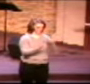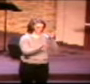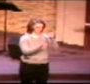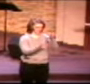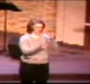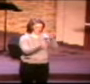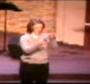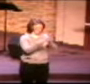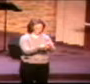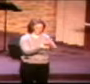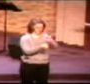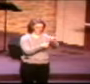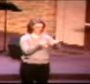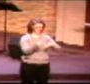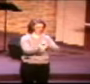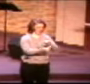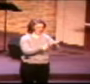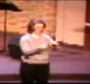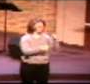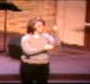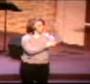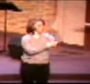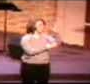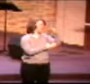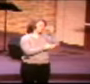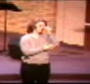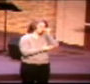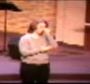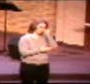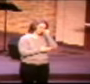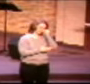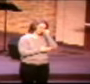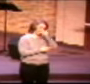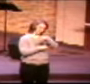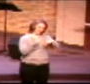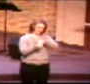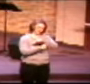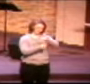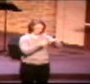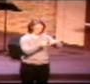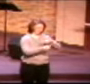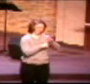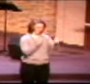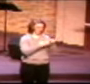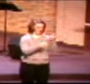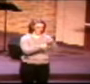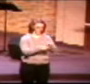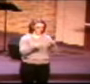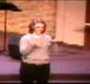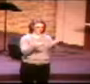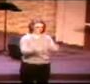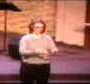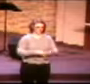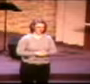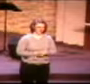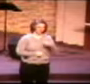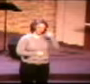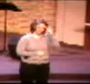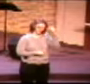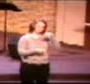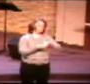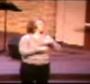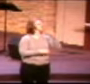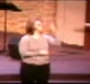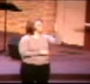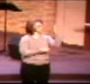joining the fellowship of God, having fellowship with one another in all the right ways, because in God